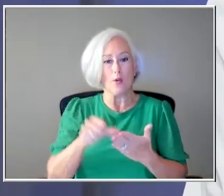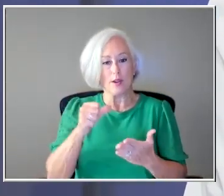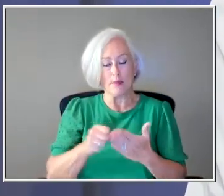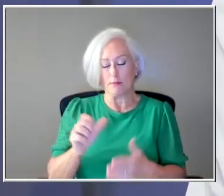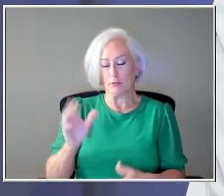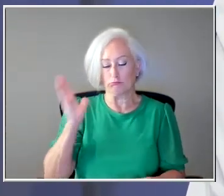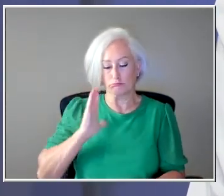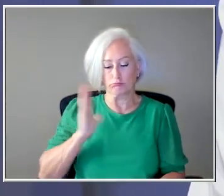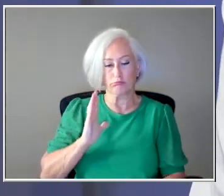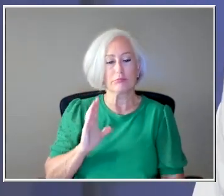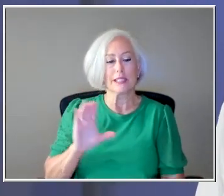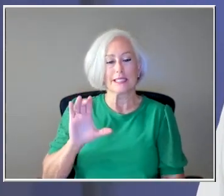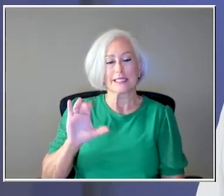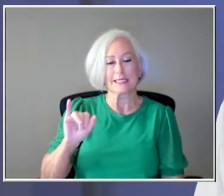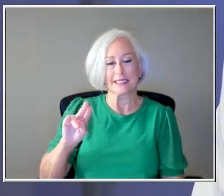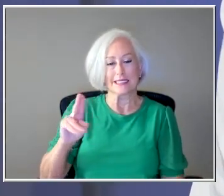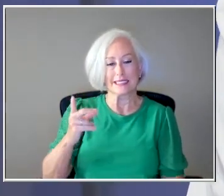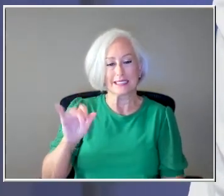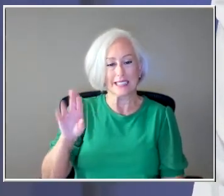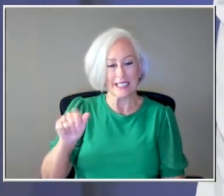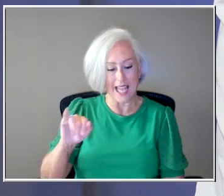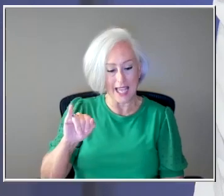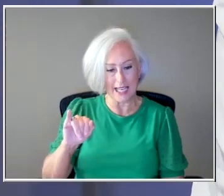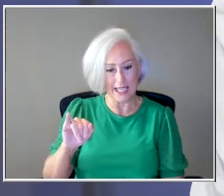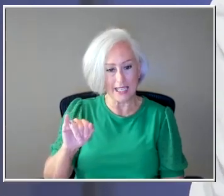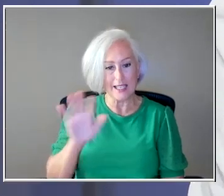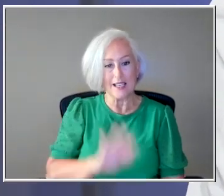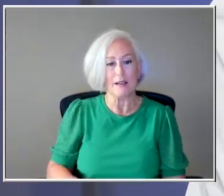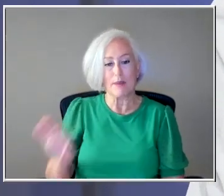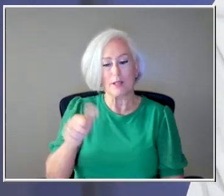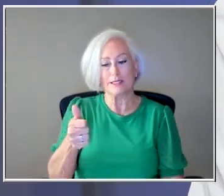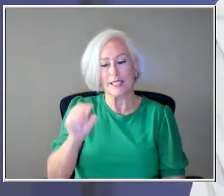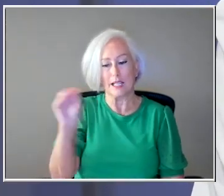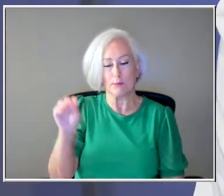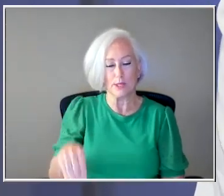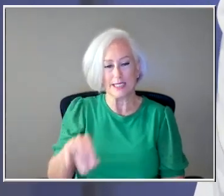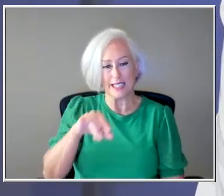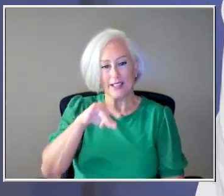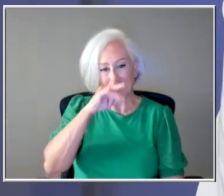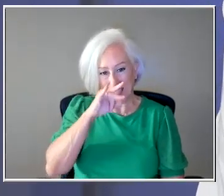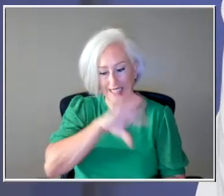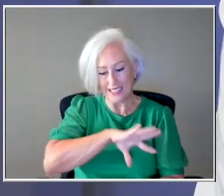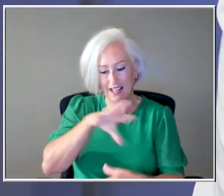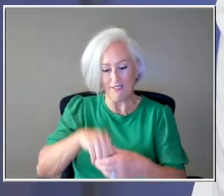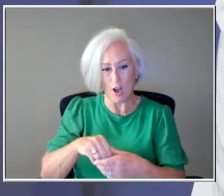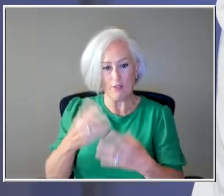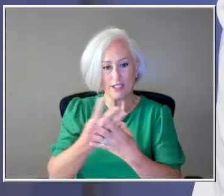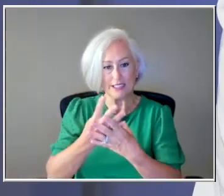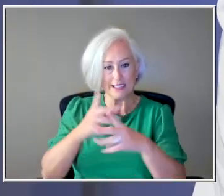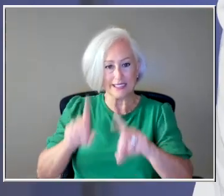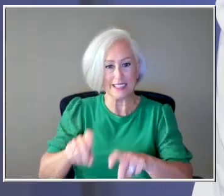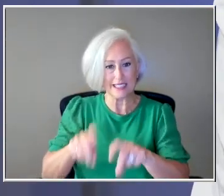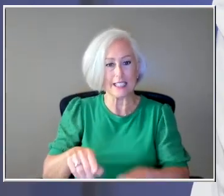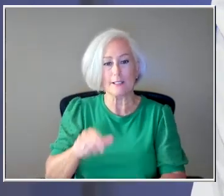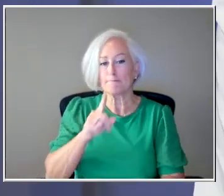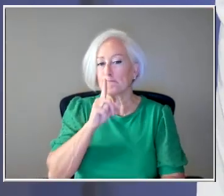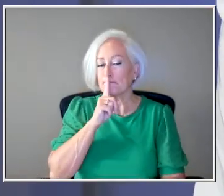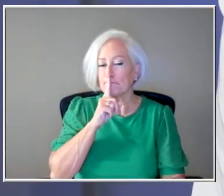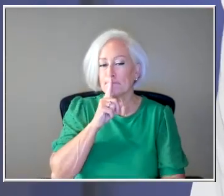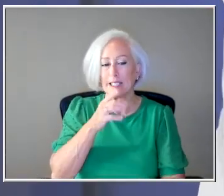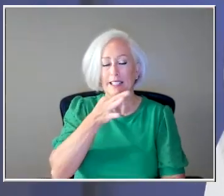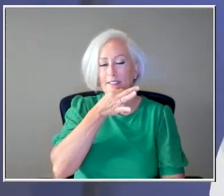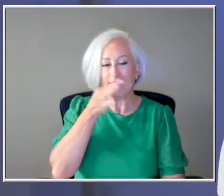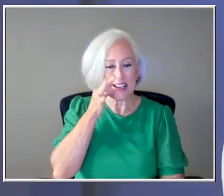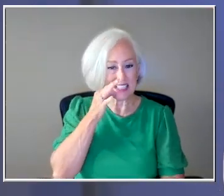where they had about 10% of the children involved in the screening process that weren't fasting, and they looked at their